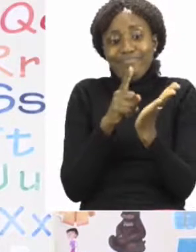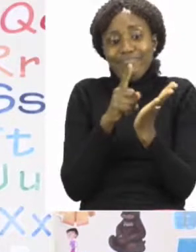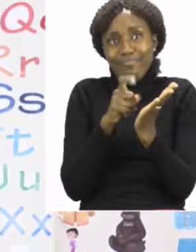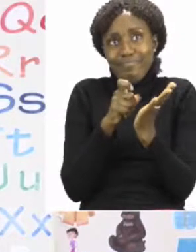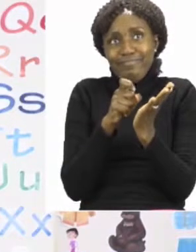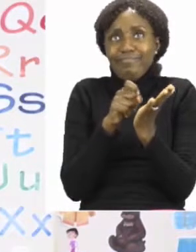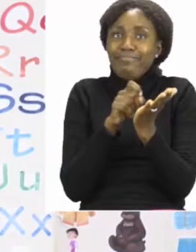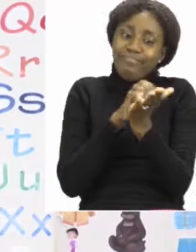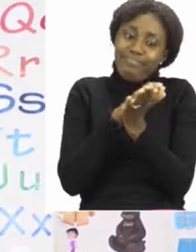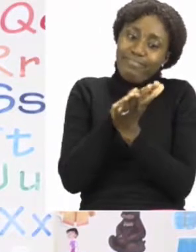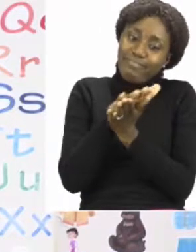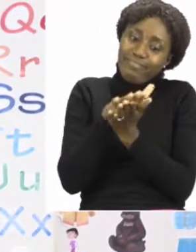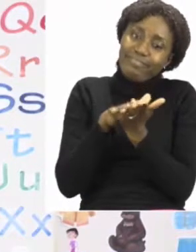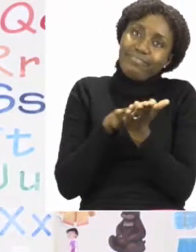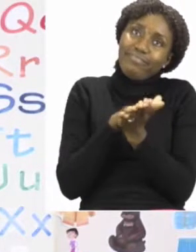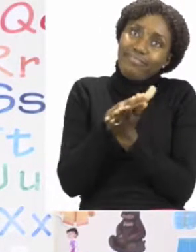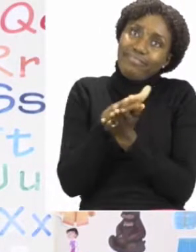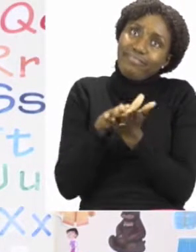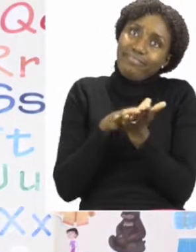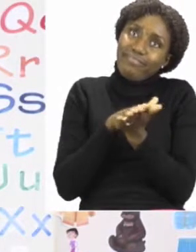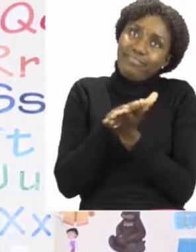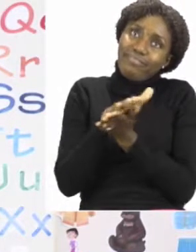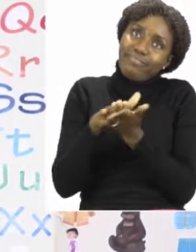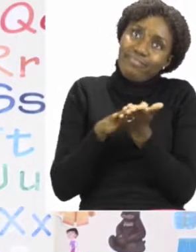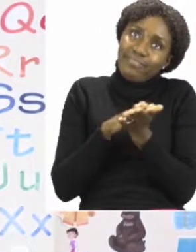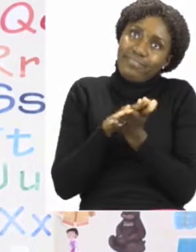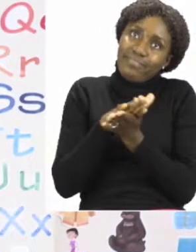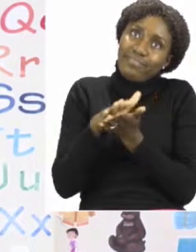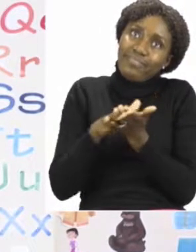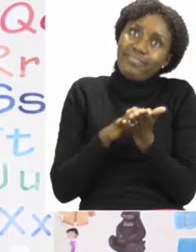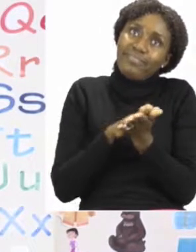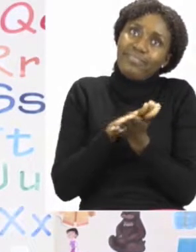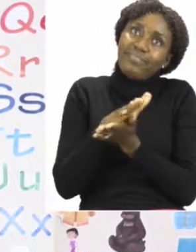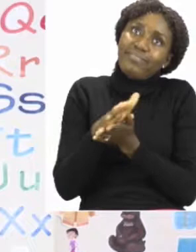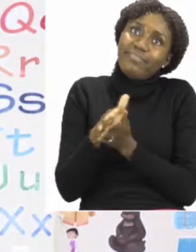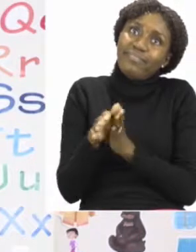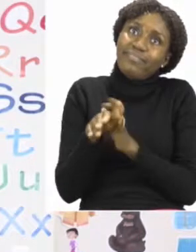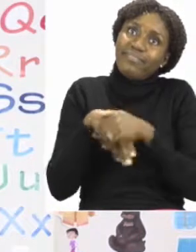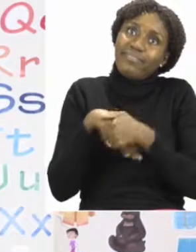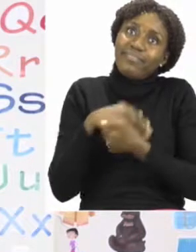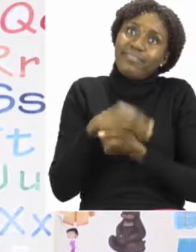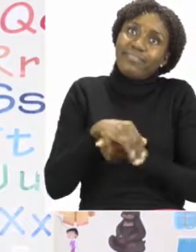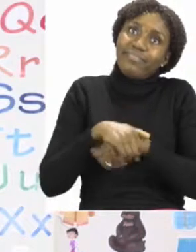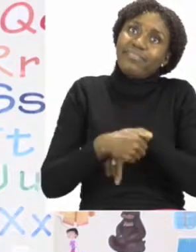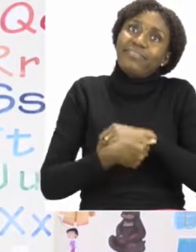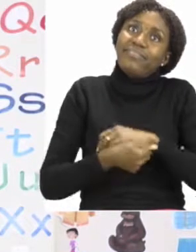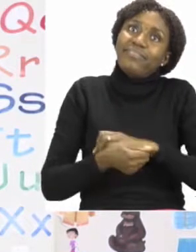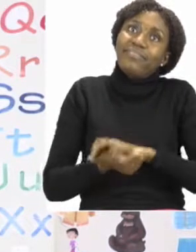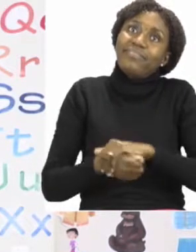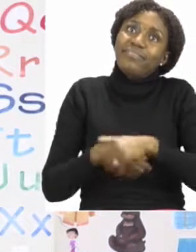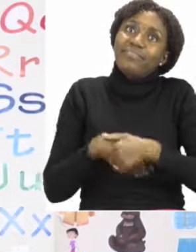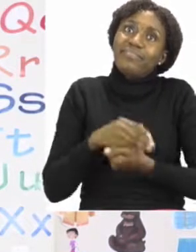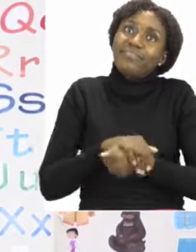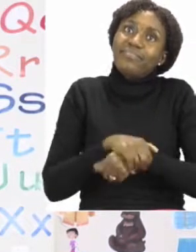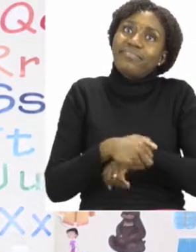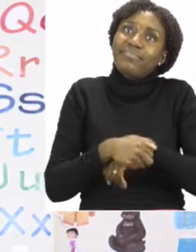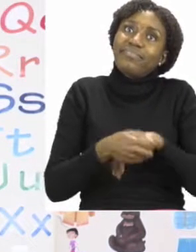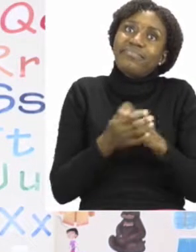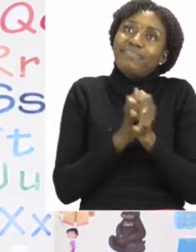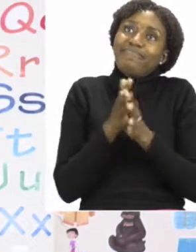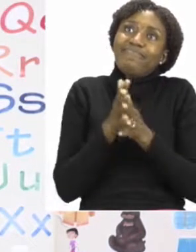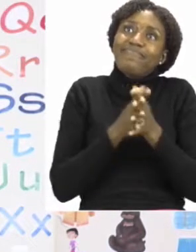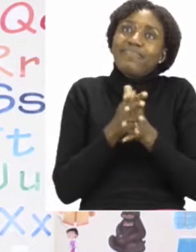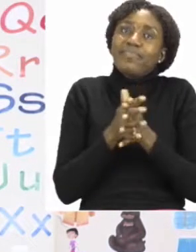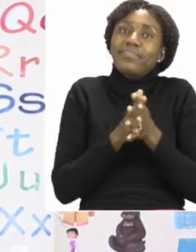our sanitizer and we rub inside our hands, around our hands, in